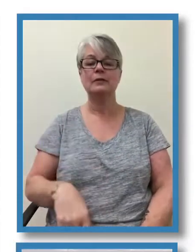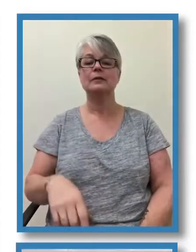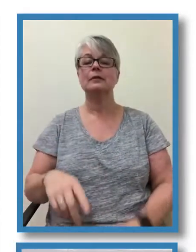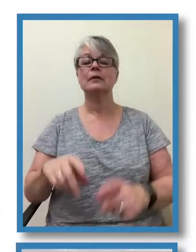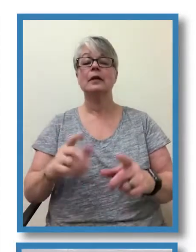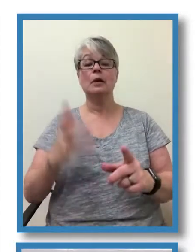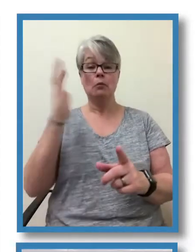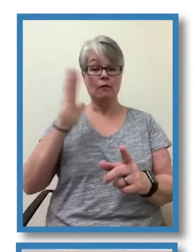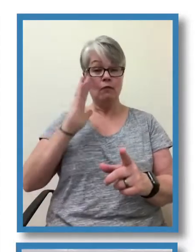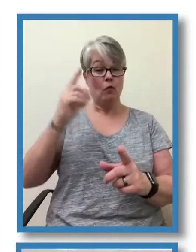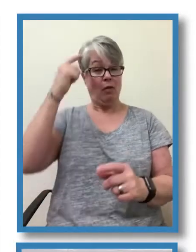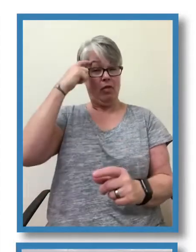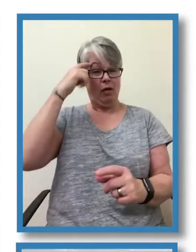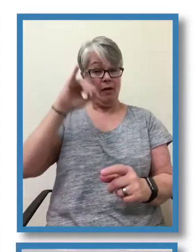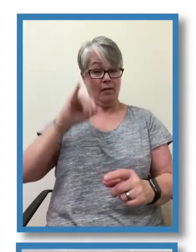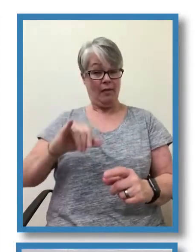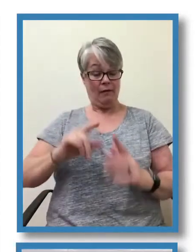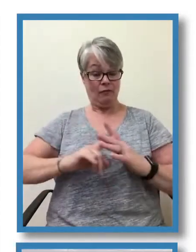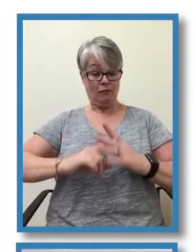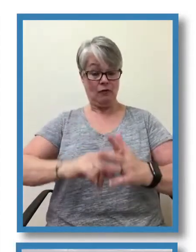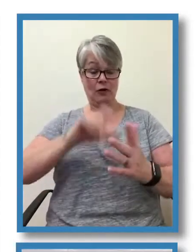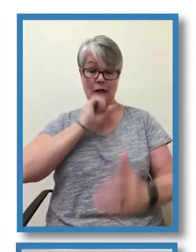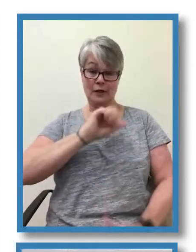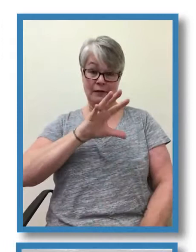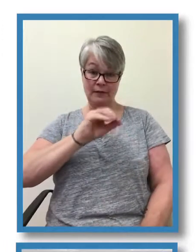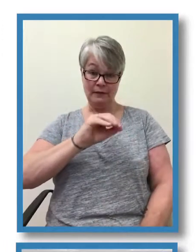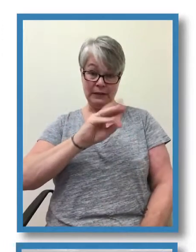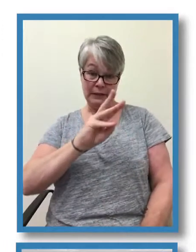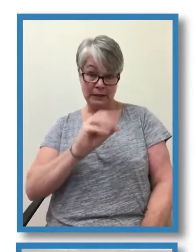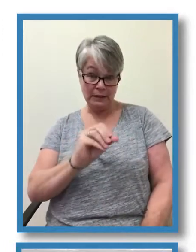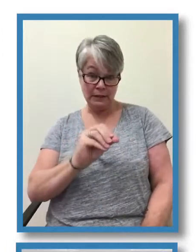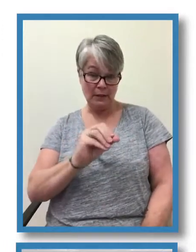people would refer to, the lay terminology was